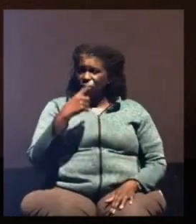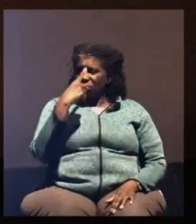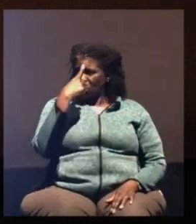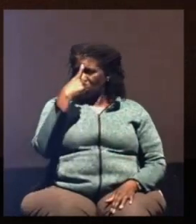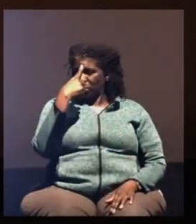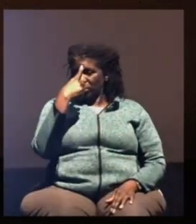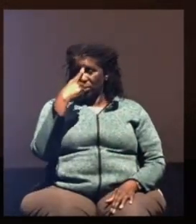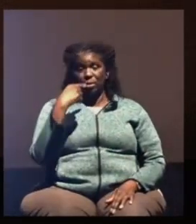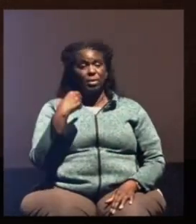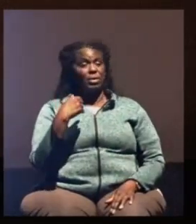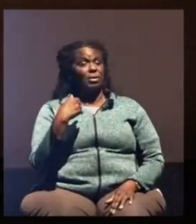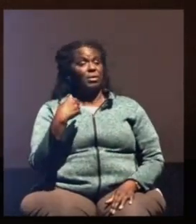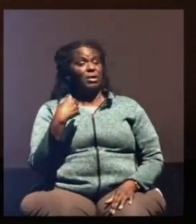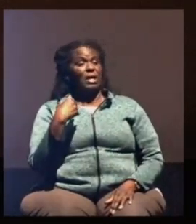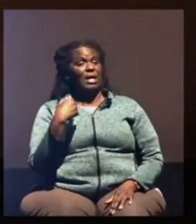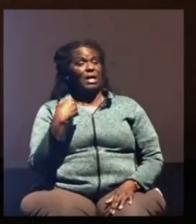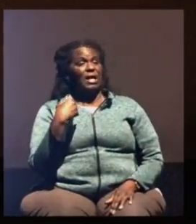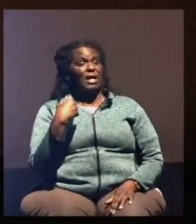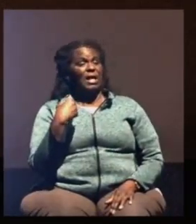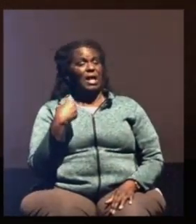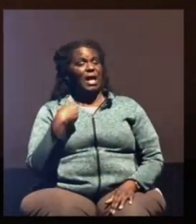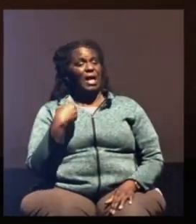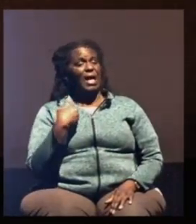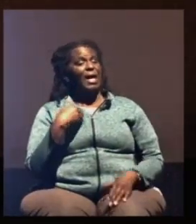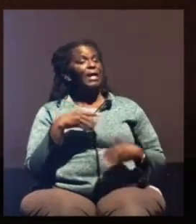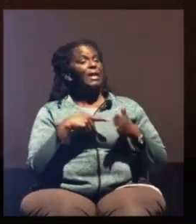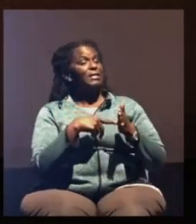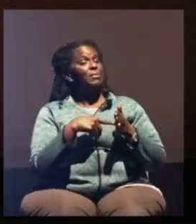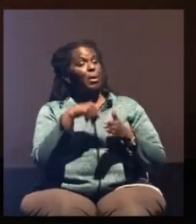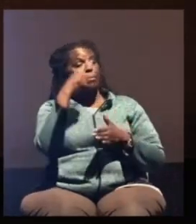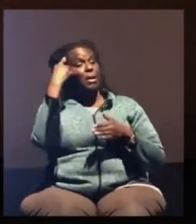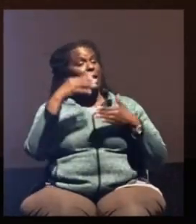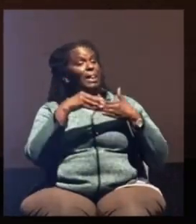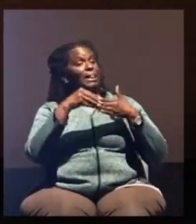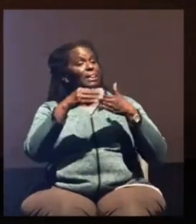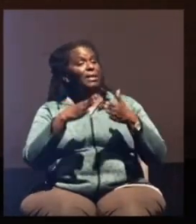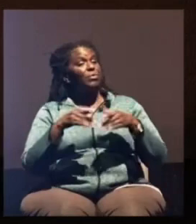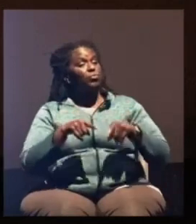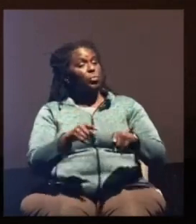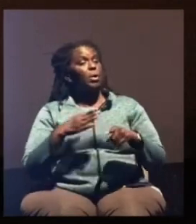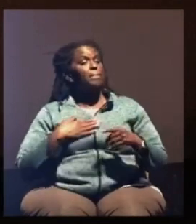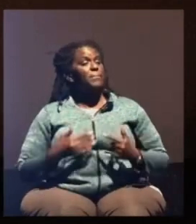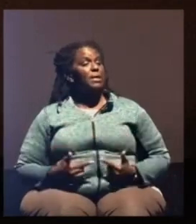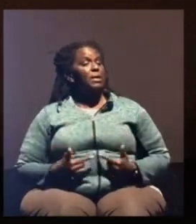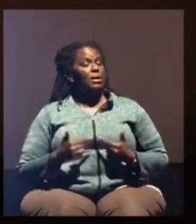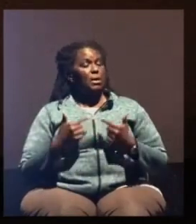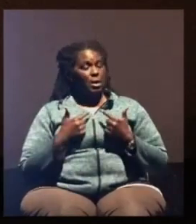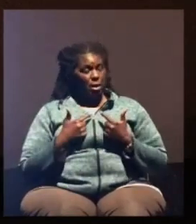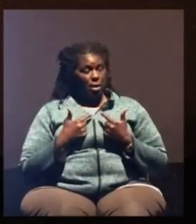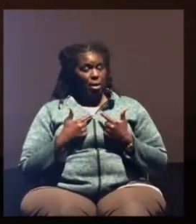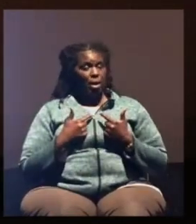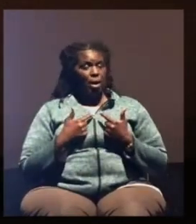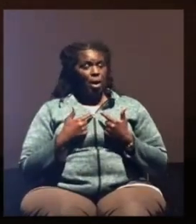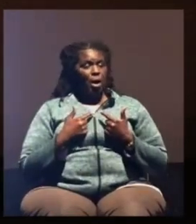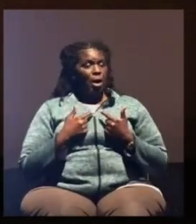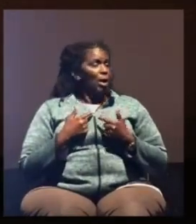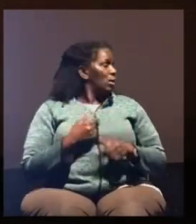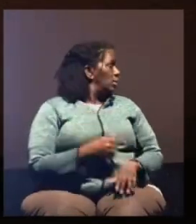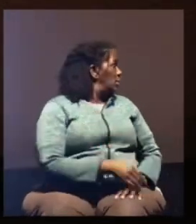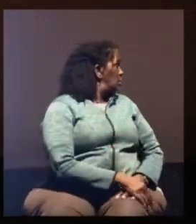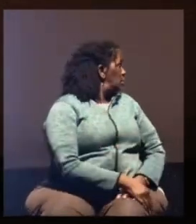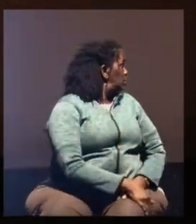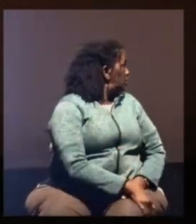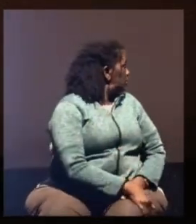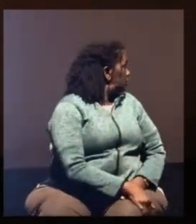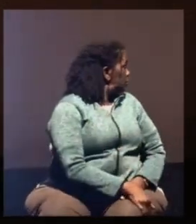had examples of black leadership throughout my life. And I'll tell a story real quick about I'm going to move over here so